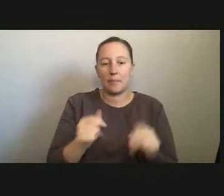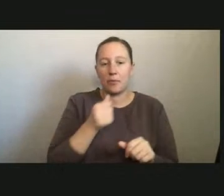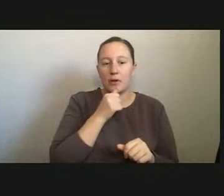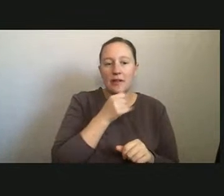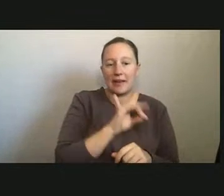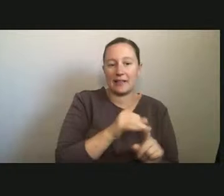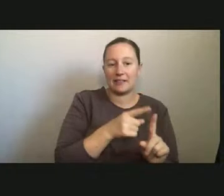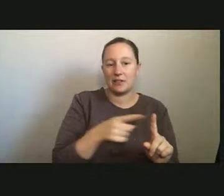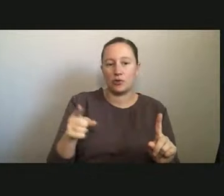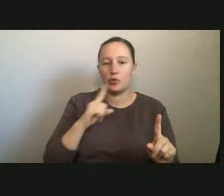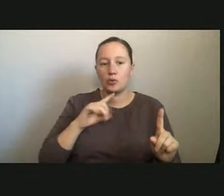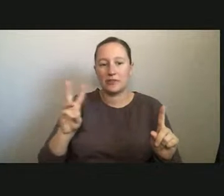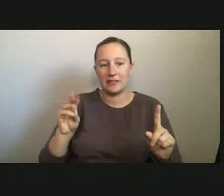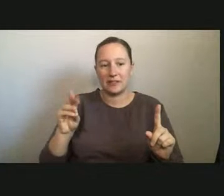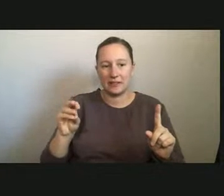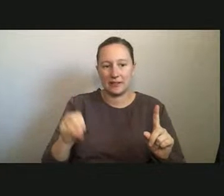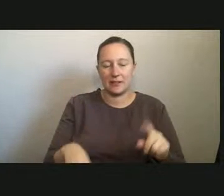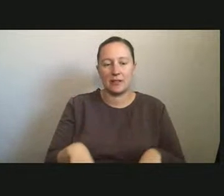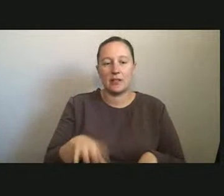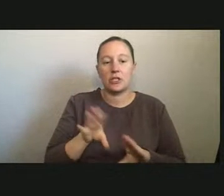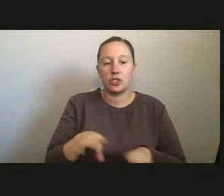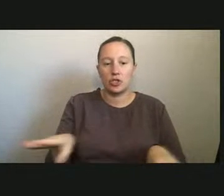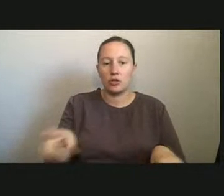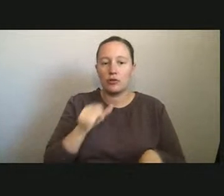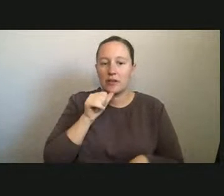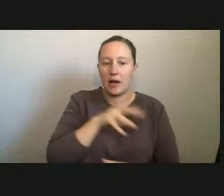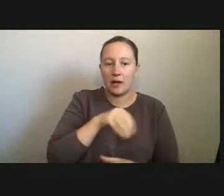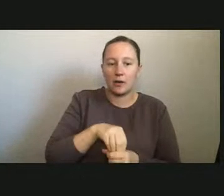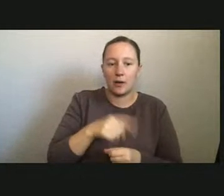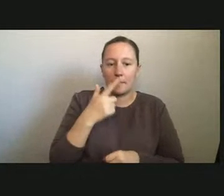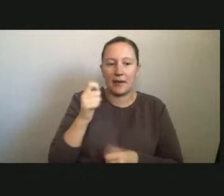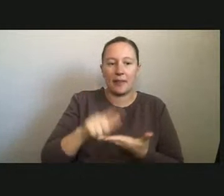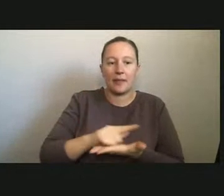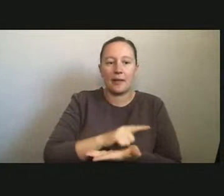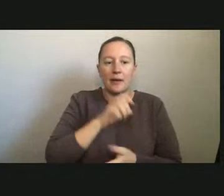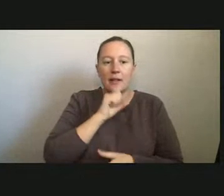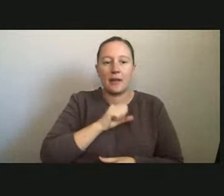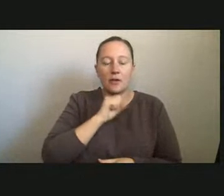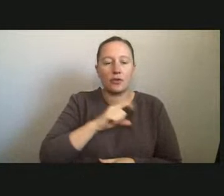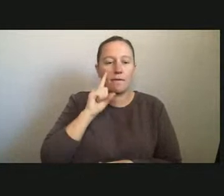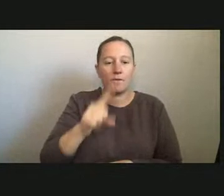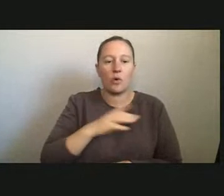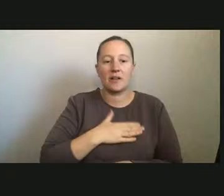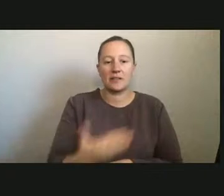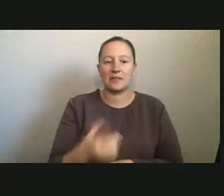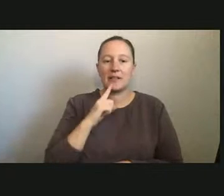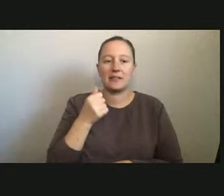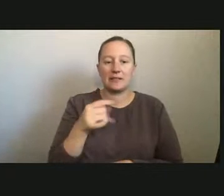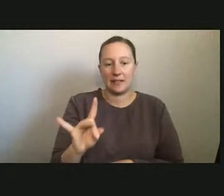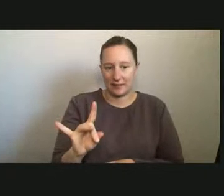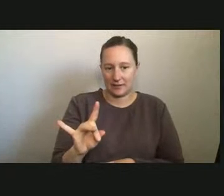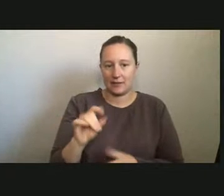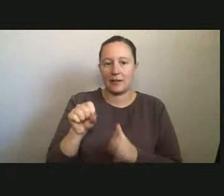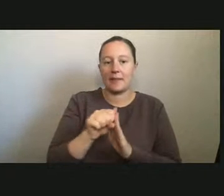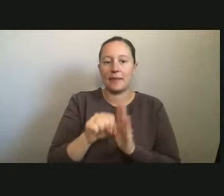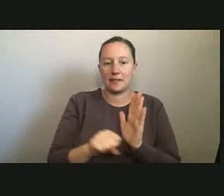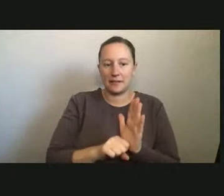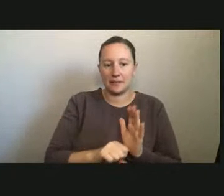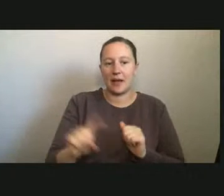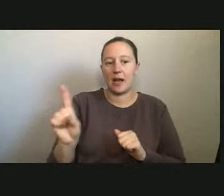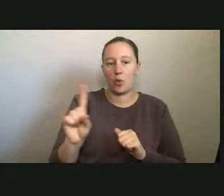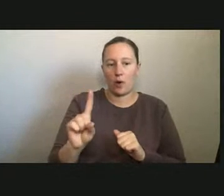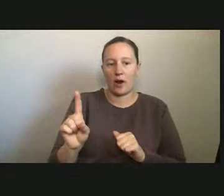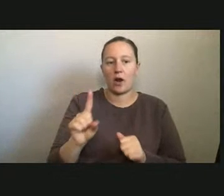60. The study indicates children are excluded because the legal age to consent to research is 18 in the state where the research will be